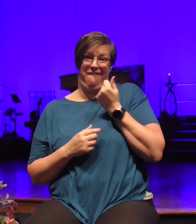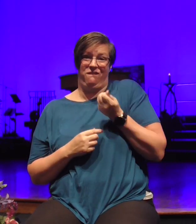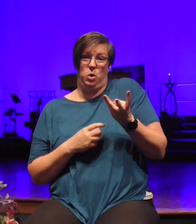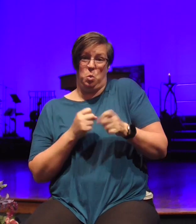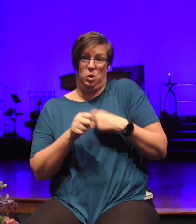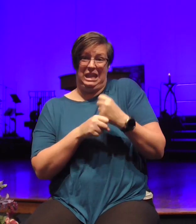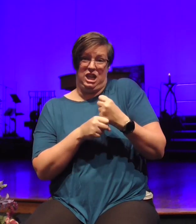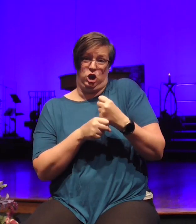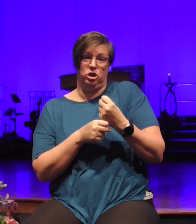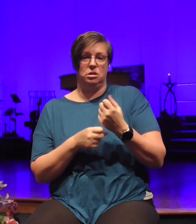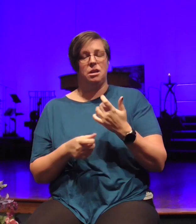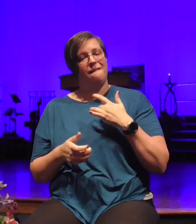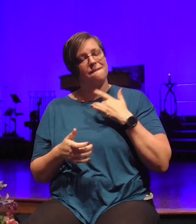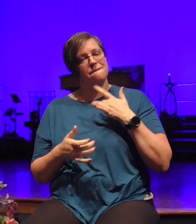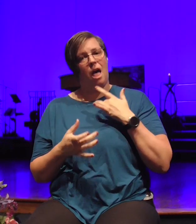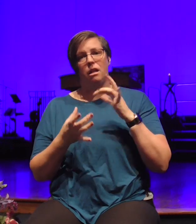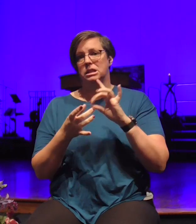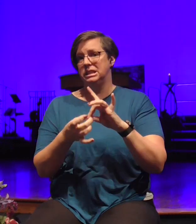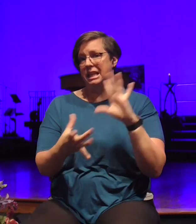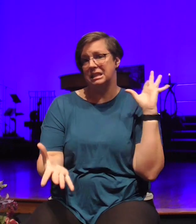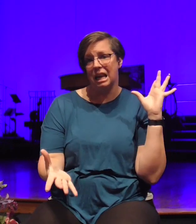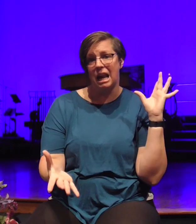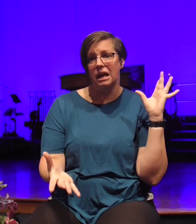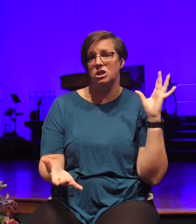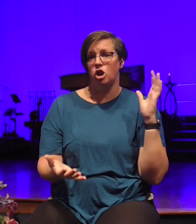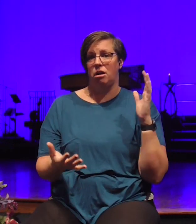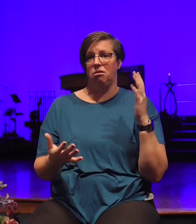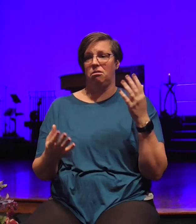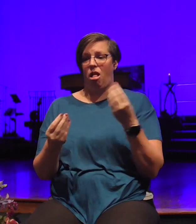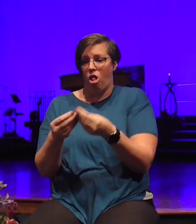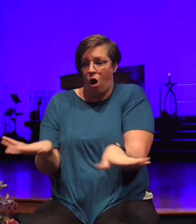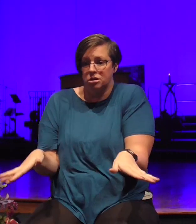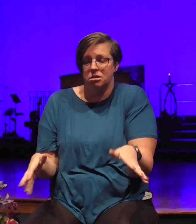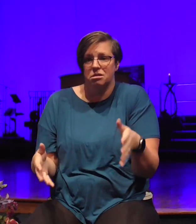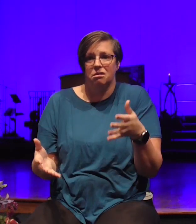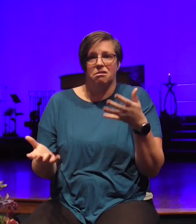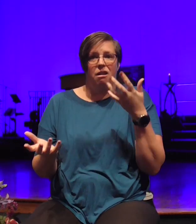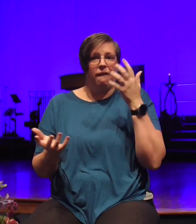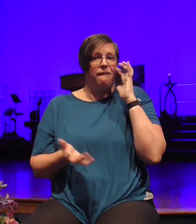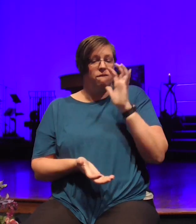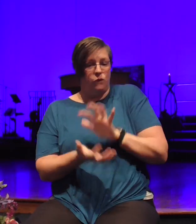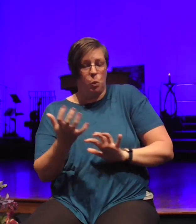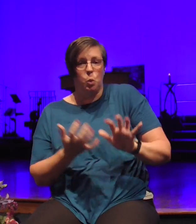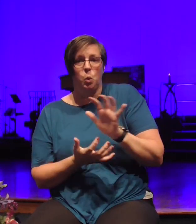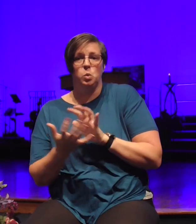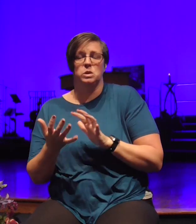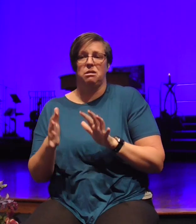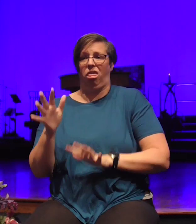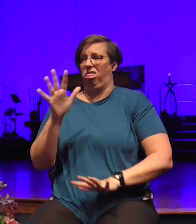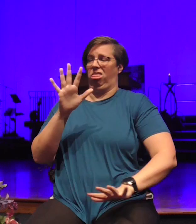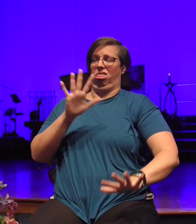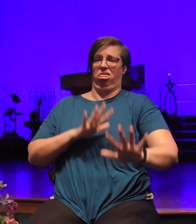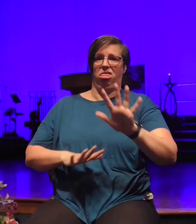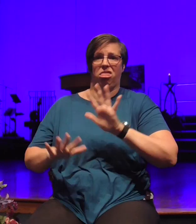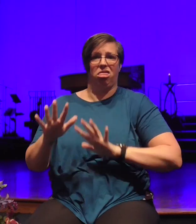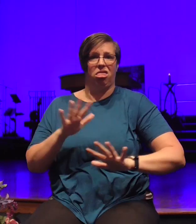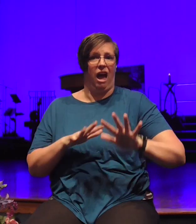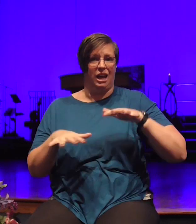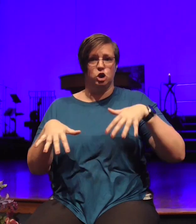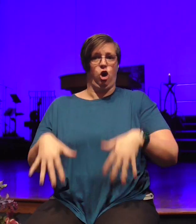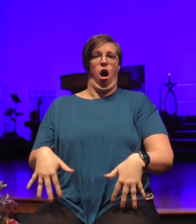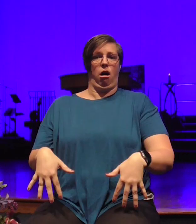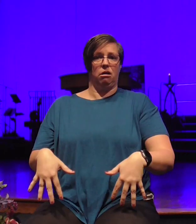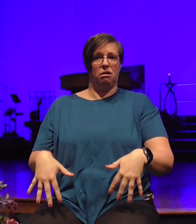felt disconnected, lost, confused, discombobulated, in shock